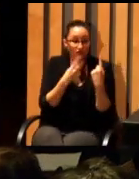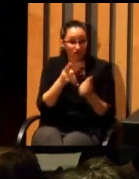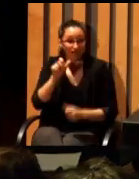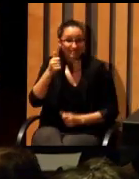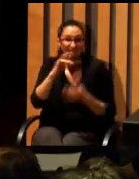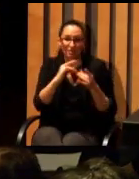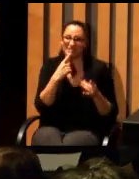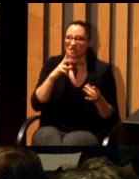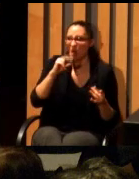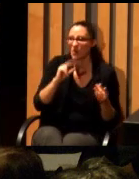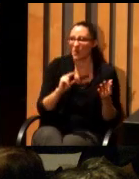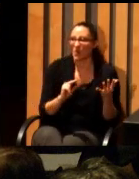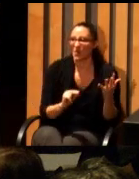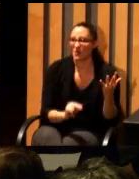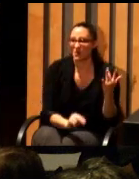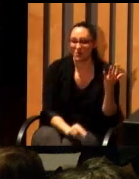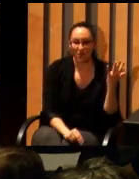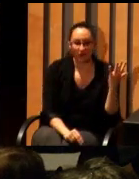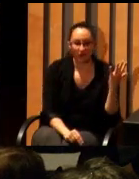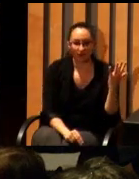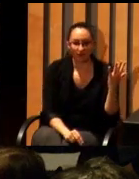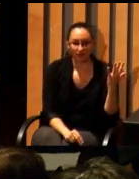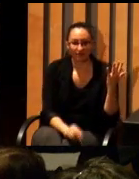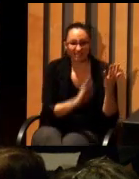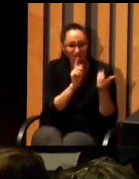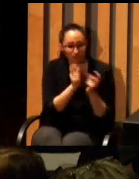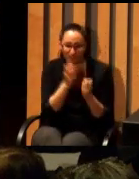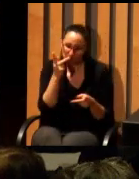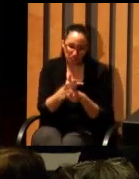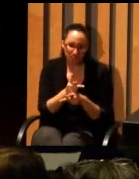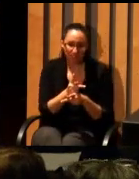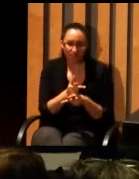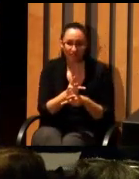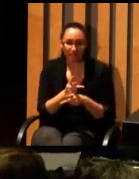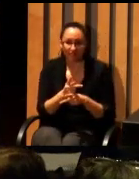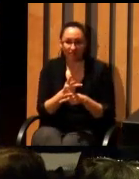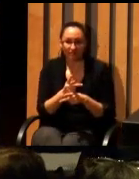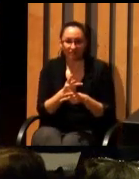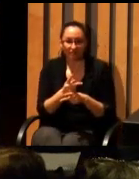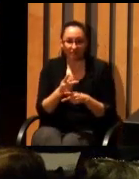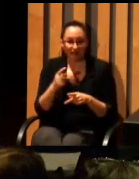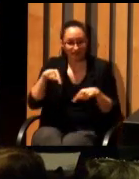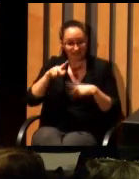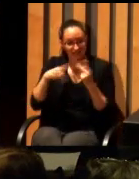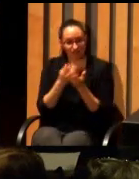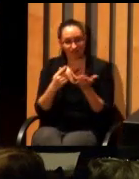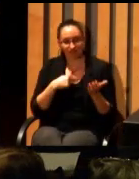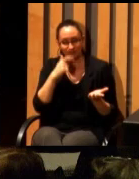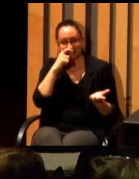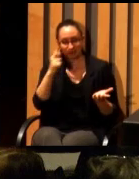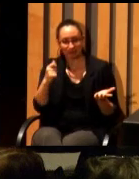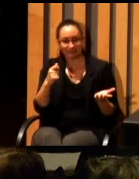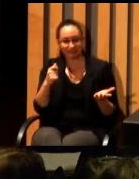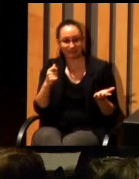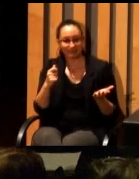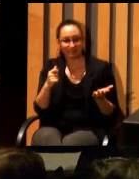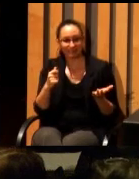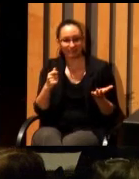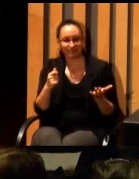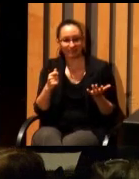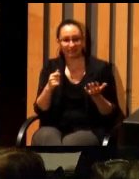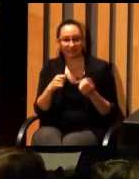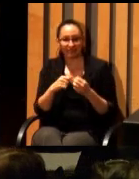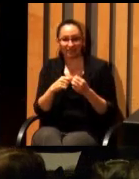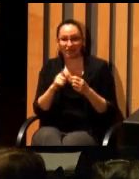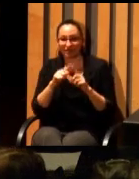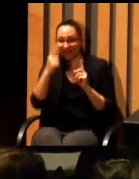they shouldn't. They should never change it. Like, I'm interested in this type of stuff, but I think if discussions like this go out